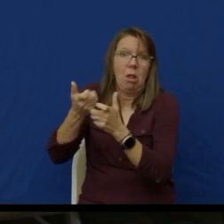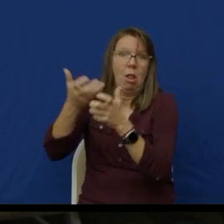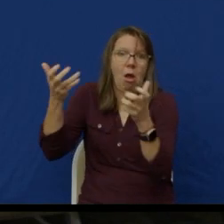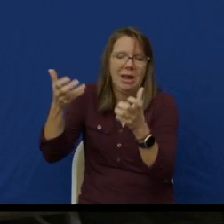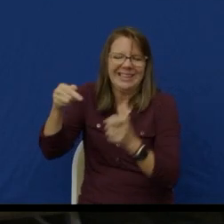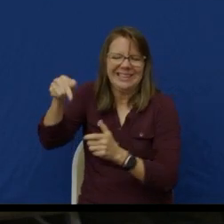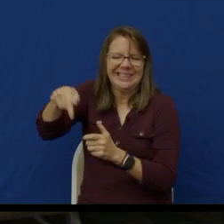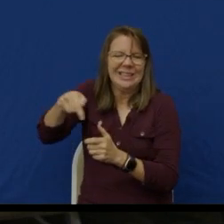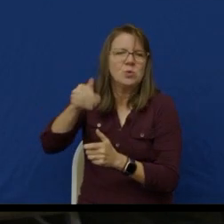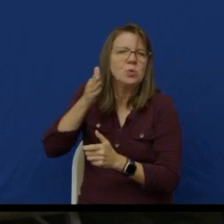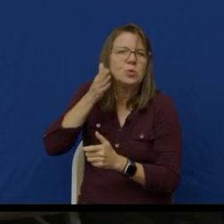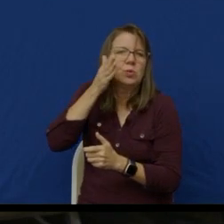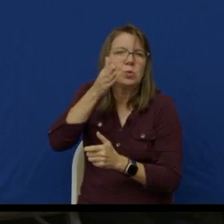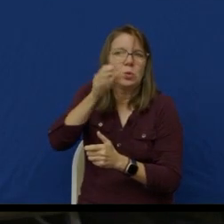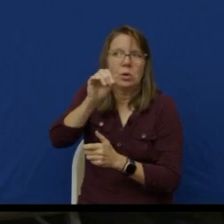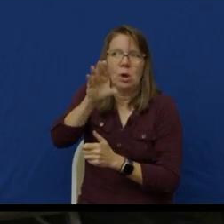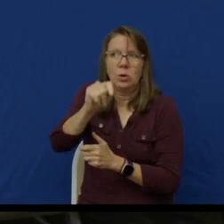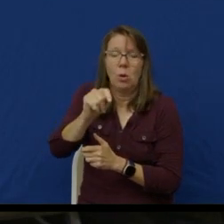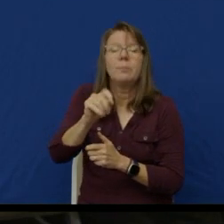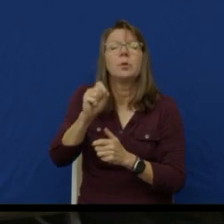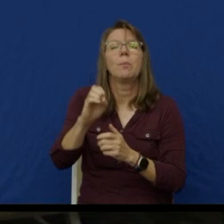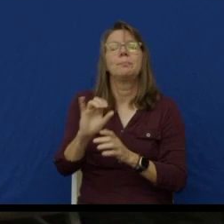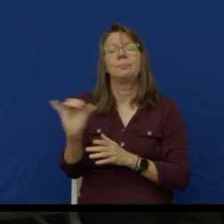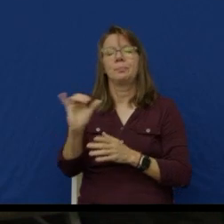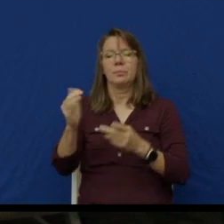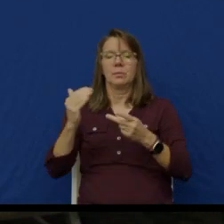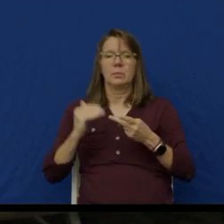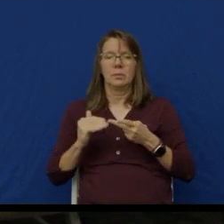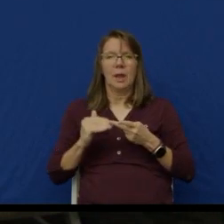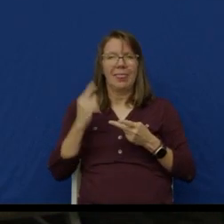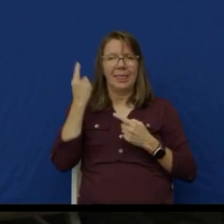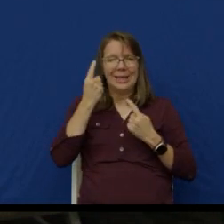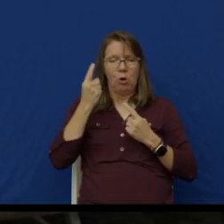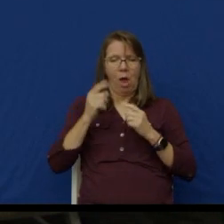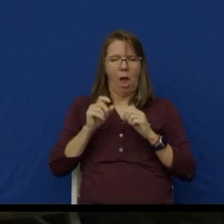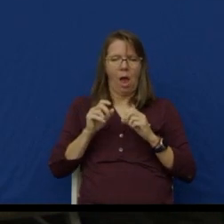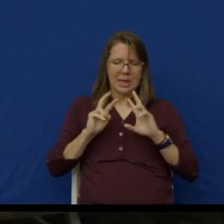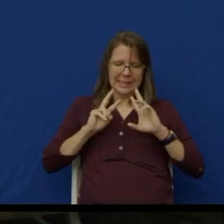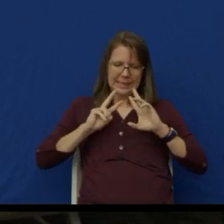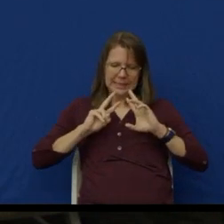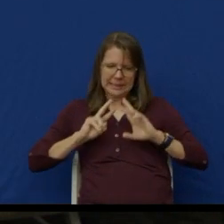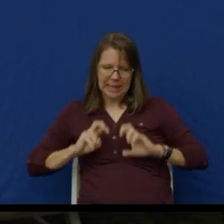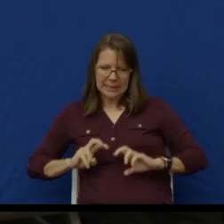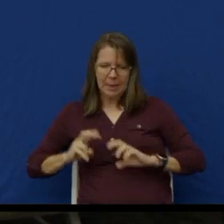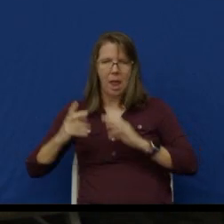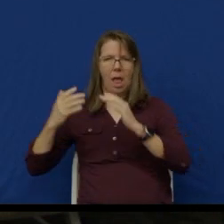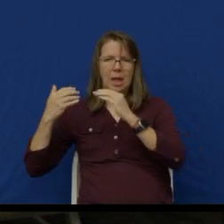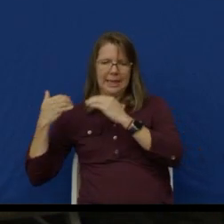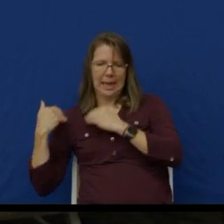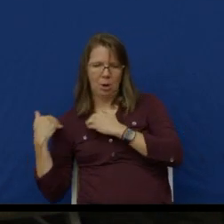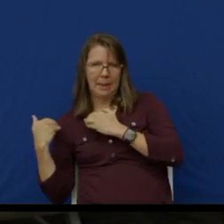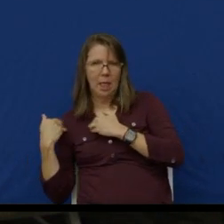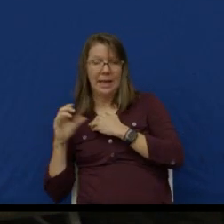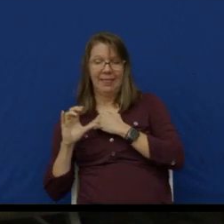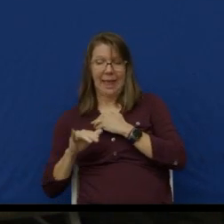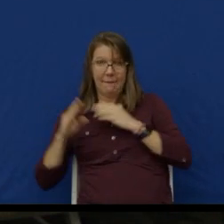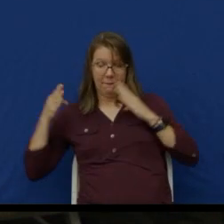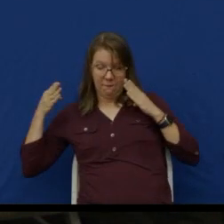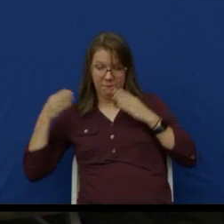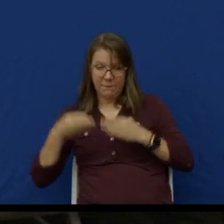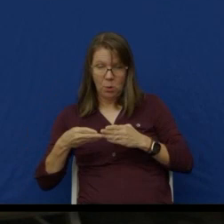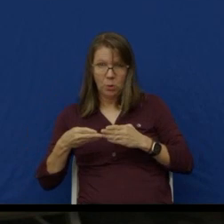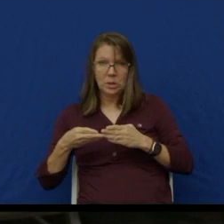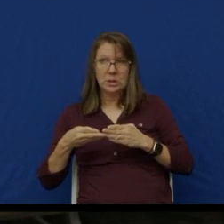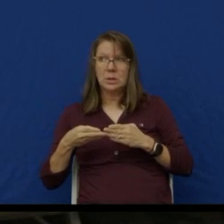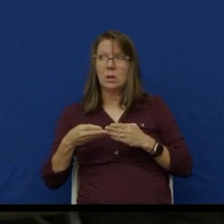is that with the assessment accountability, so that road ahead is really sort of the primary focus for what